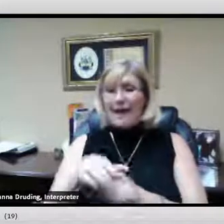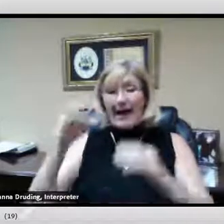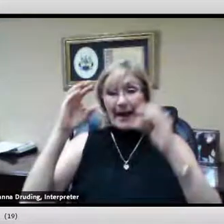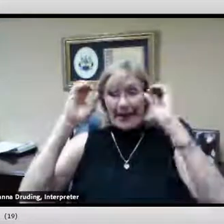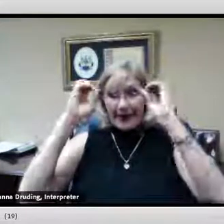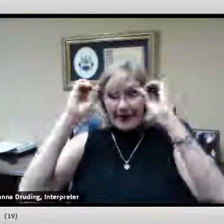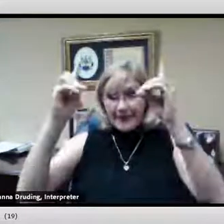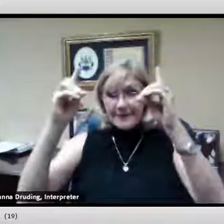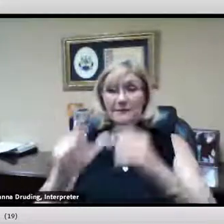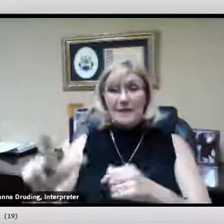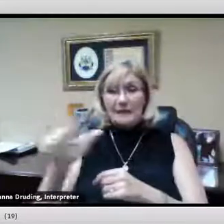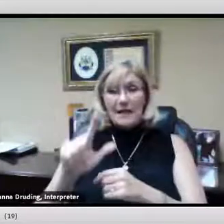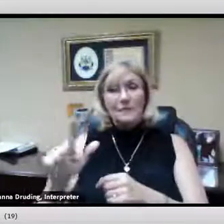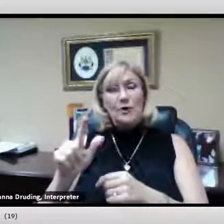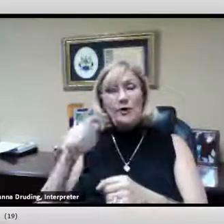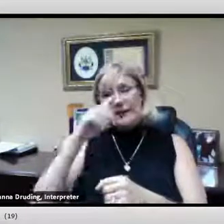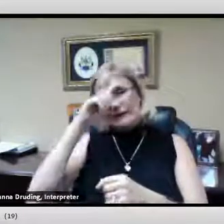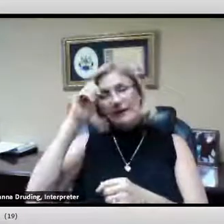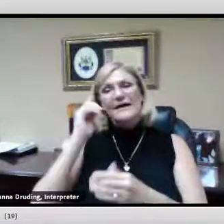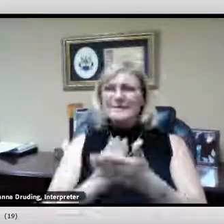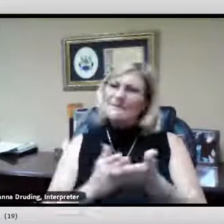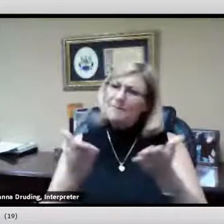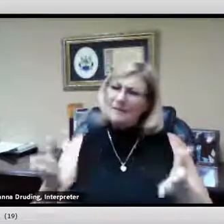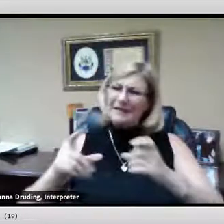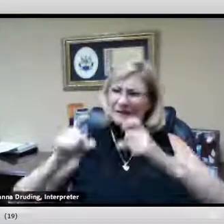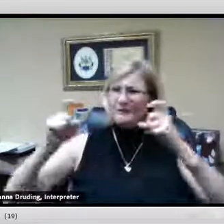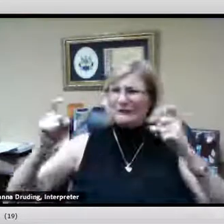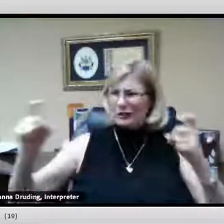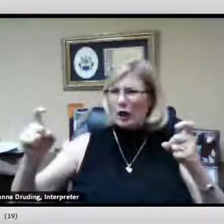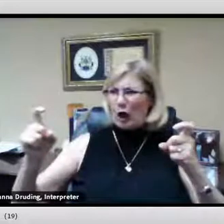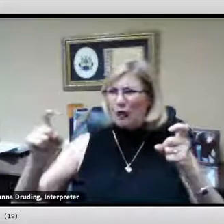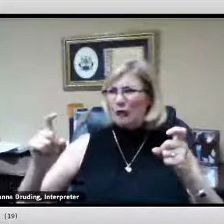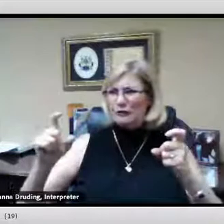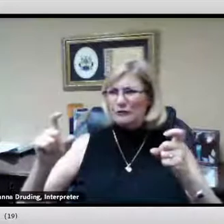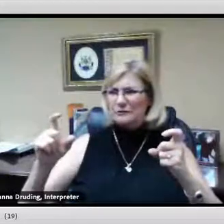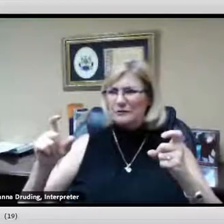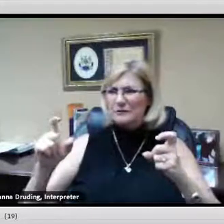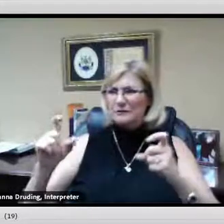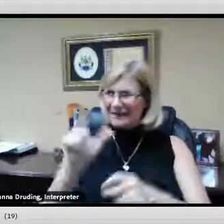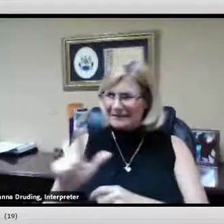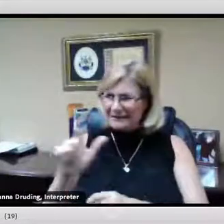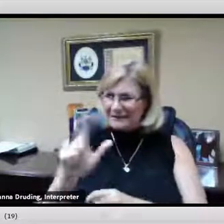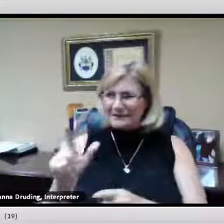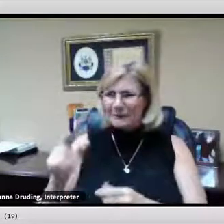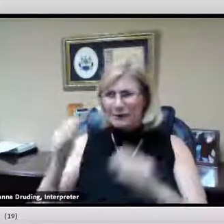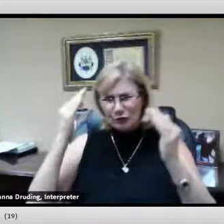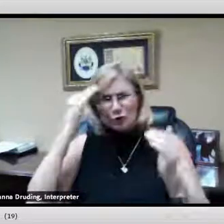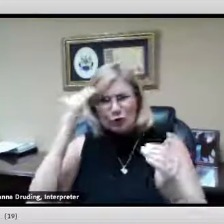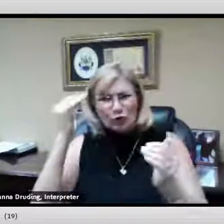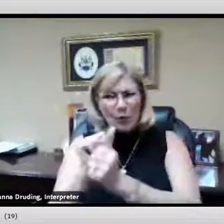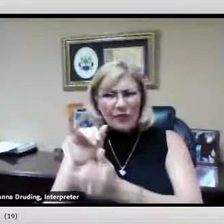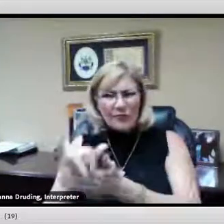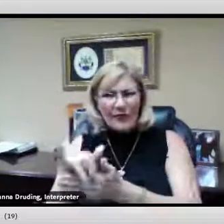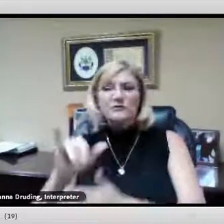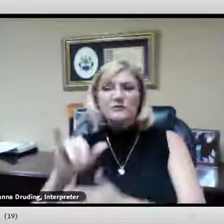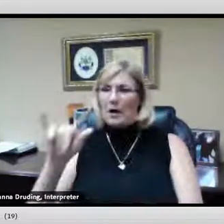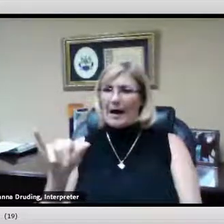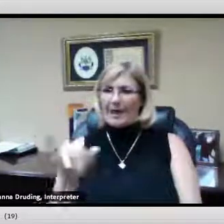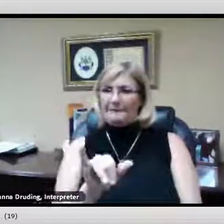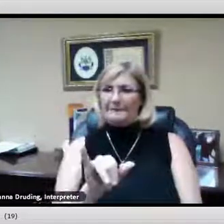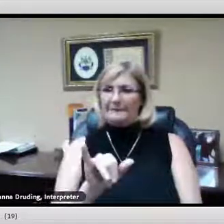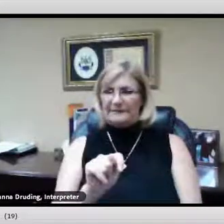library, it's something that the larger campus environment has to be concerned with too, and so our IT department takes care of